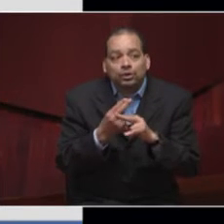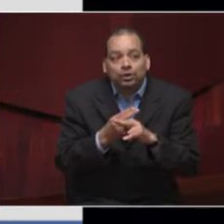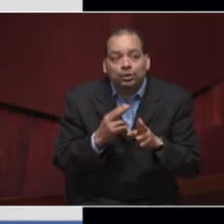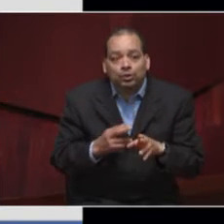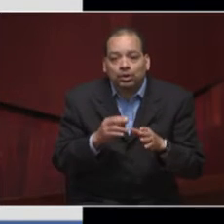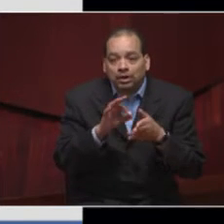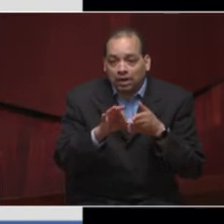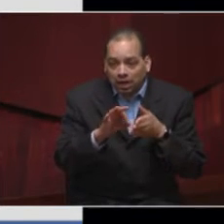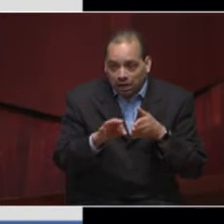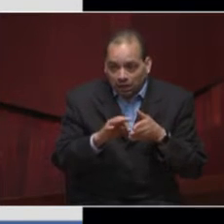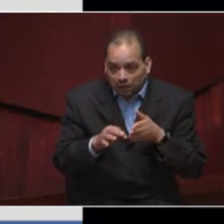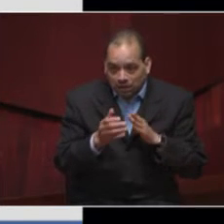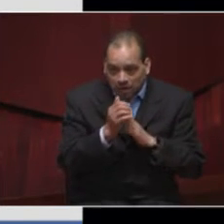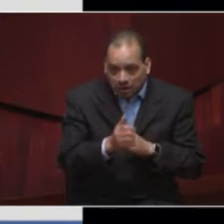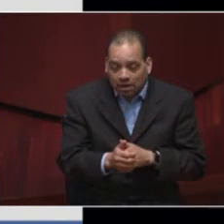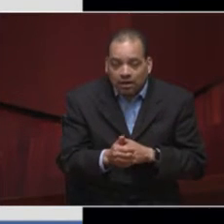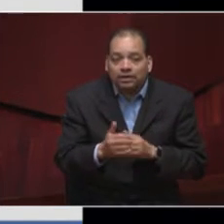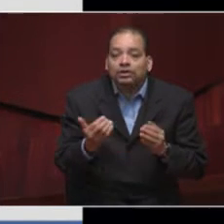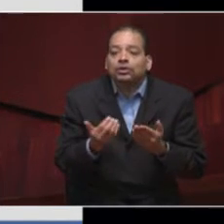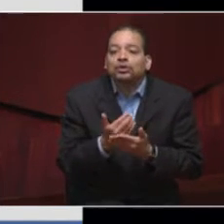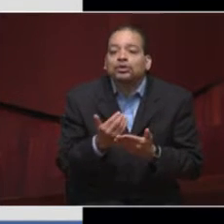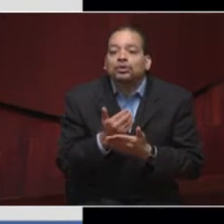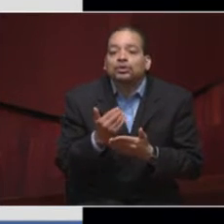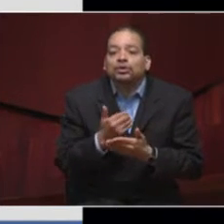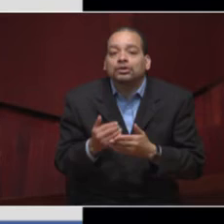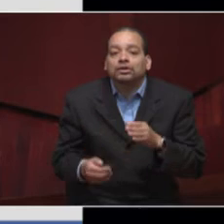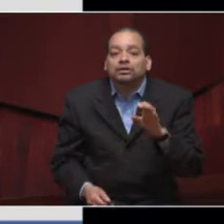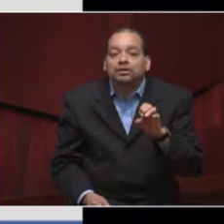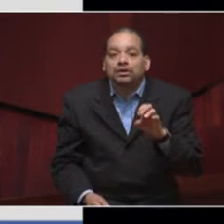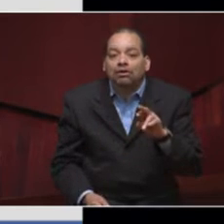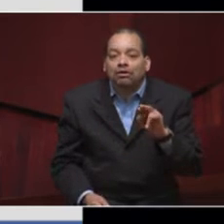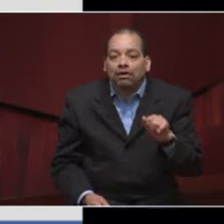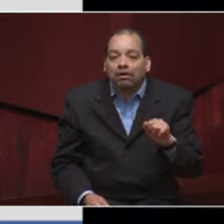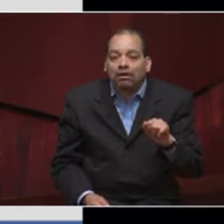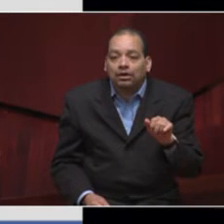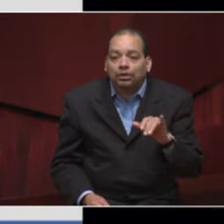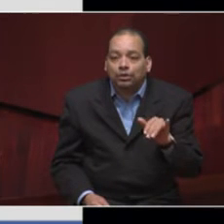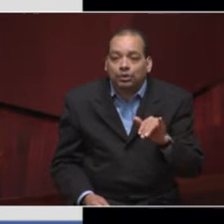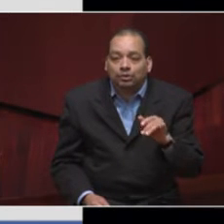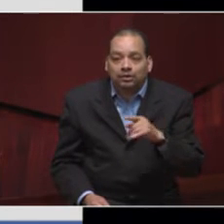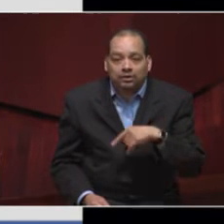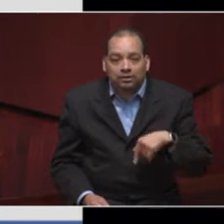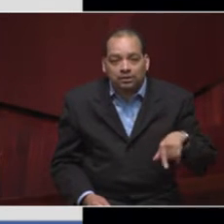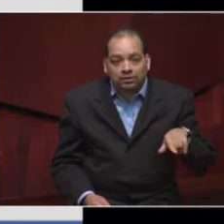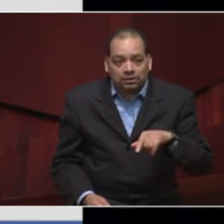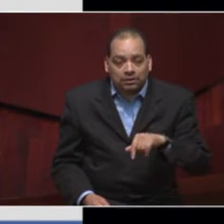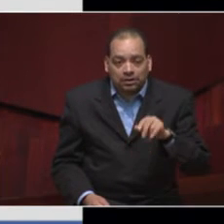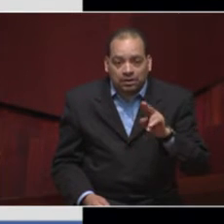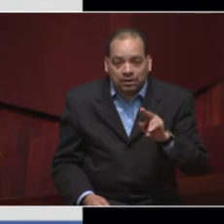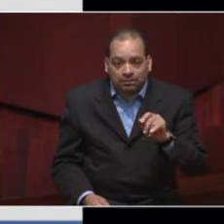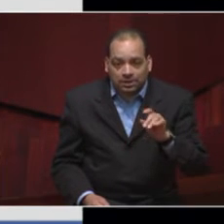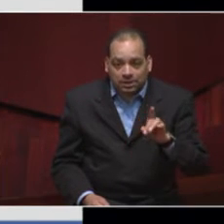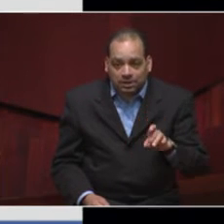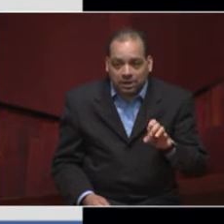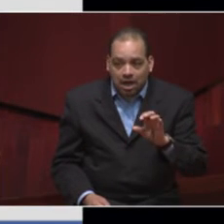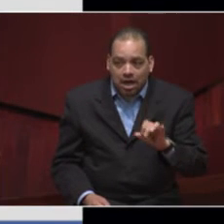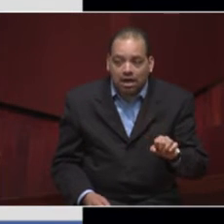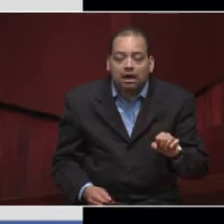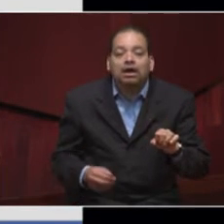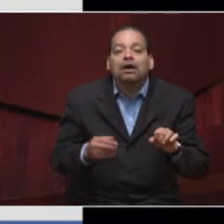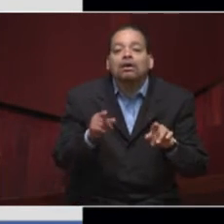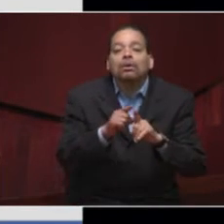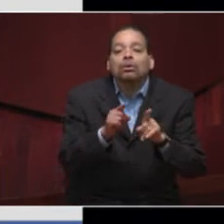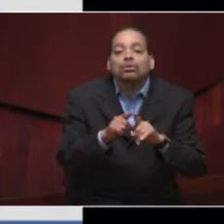newly revised ERA FAQs. We have updated those and streamlined them, and in fact, they should be